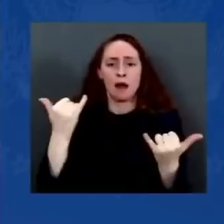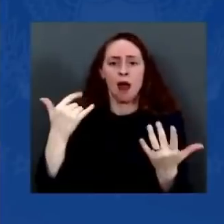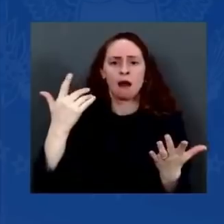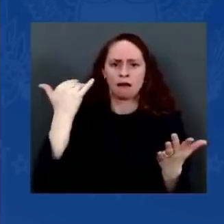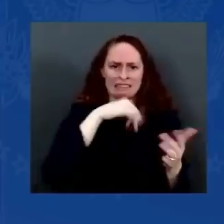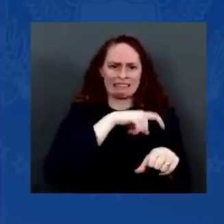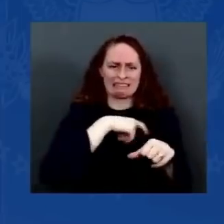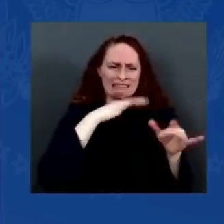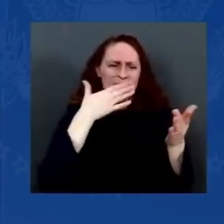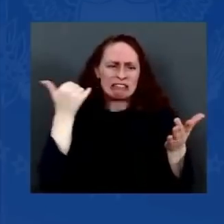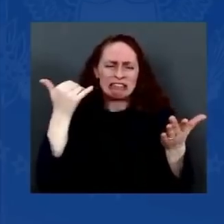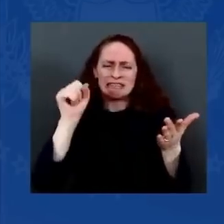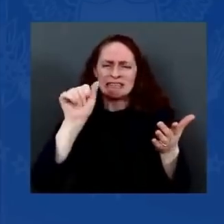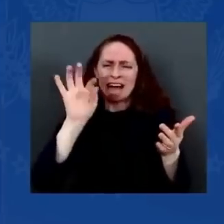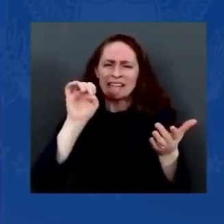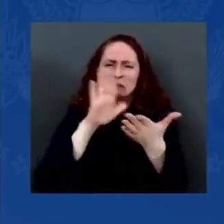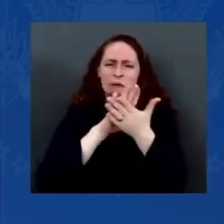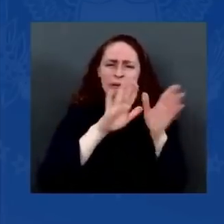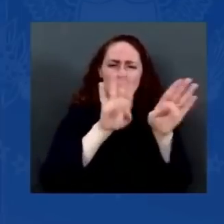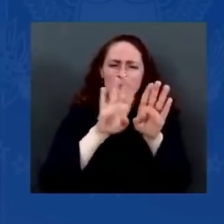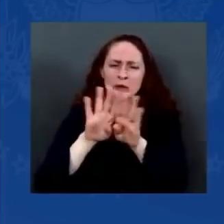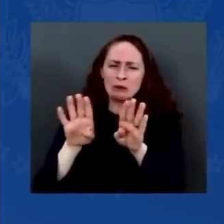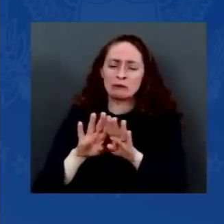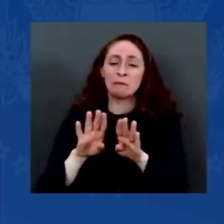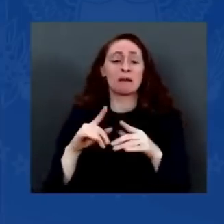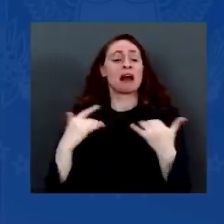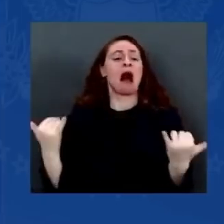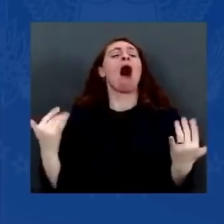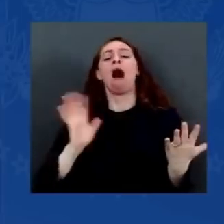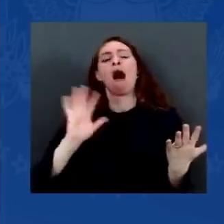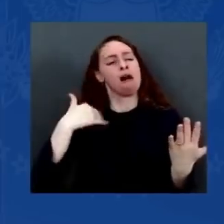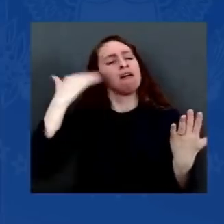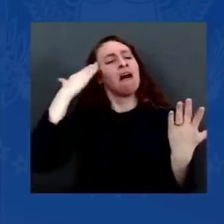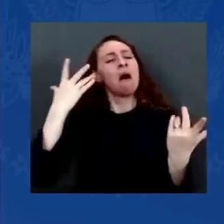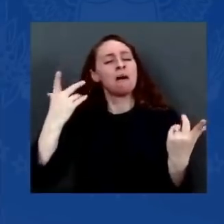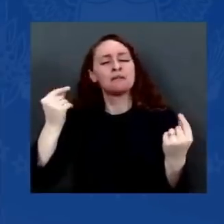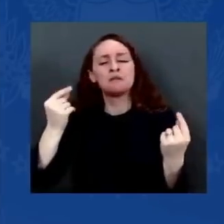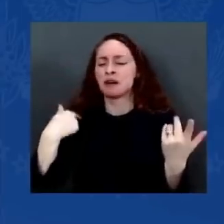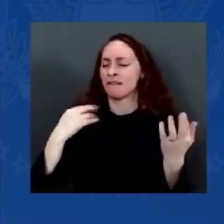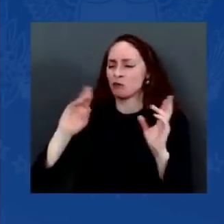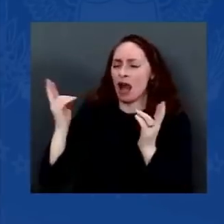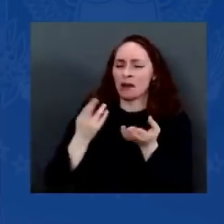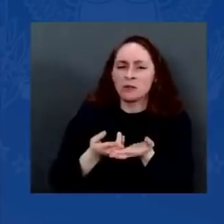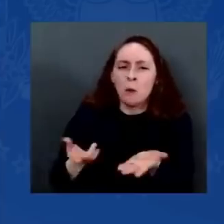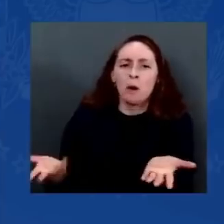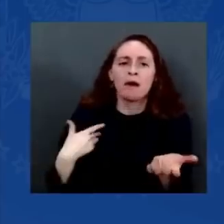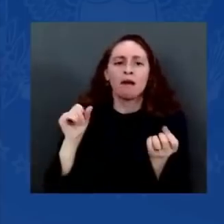sending. You can get 5 to 11-year-olds vaccinated, a tool we didn't have until last